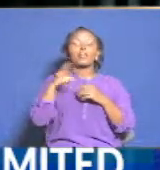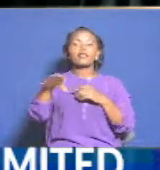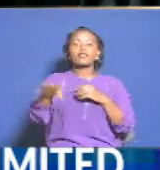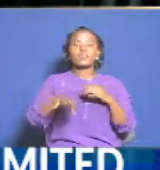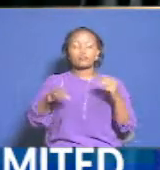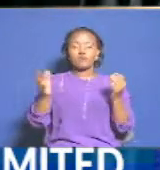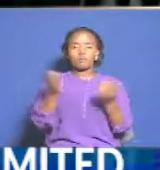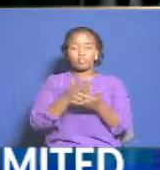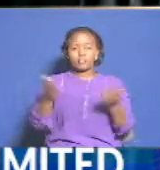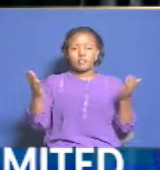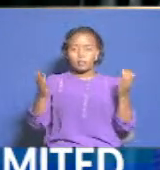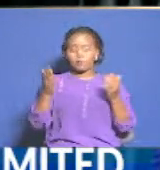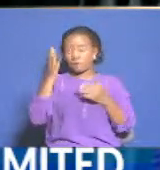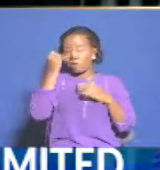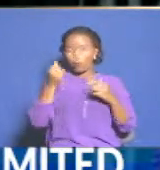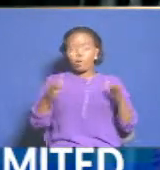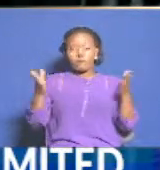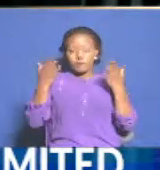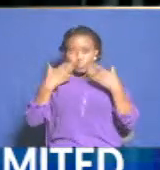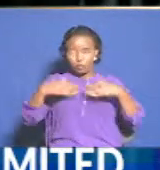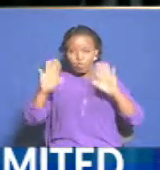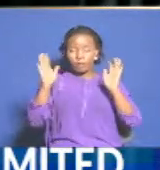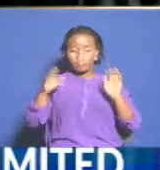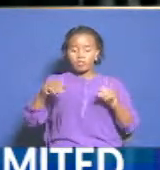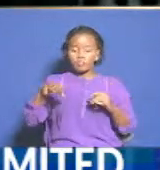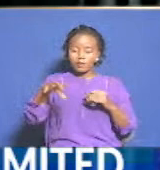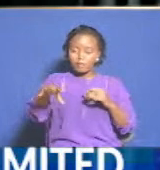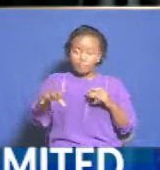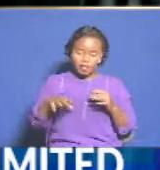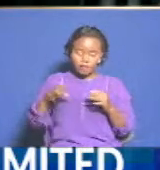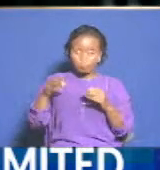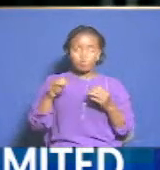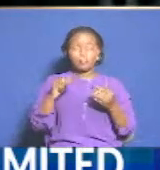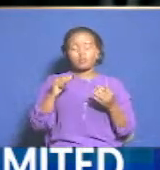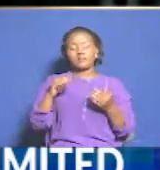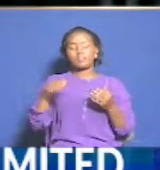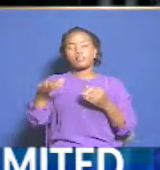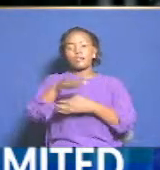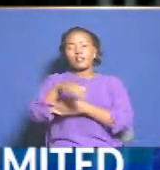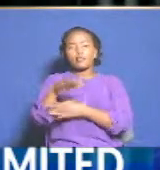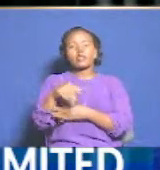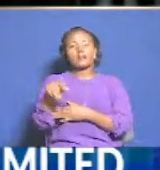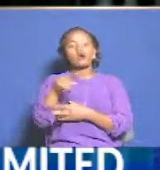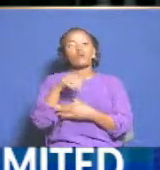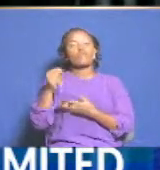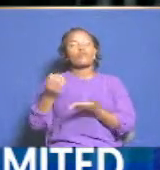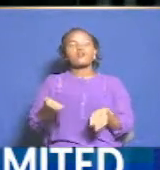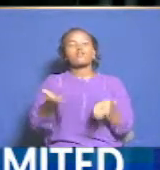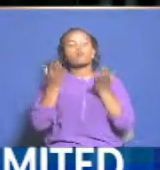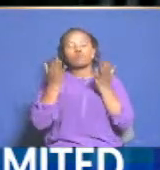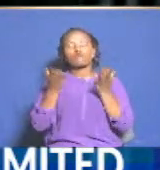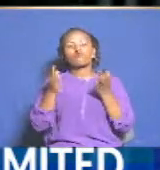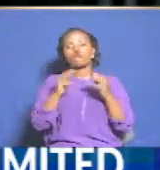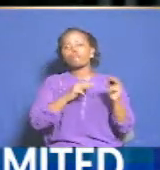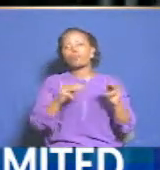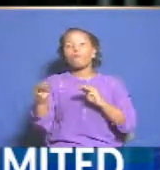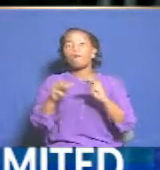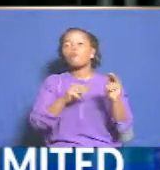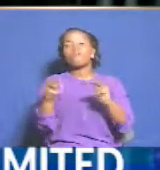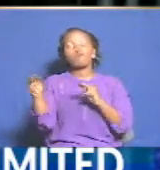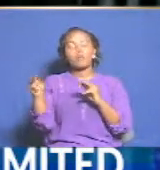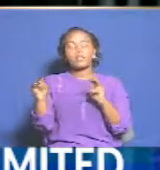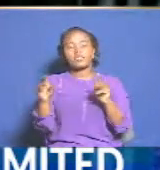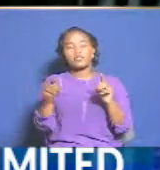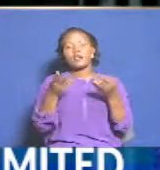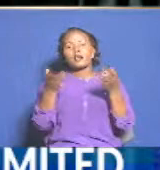in order to complete the transport circuit that we need to facilitate movement and trade. Goods now